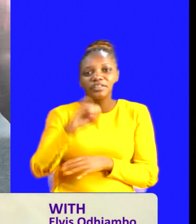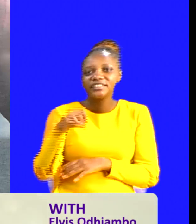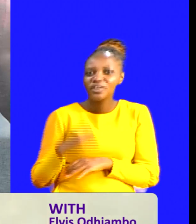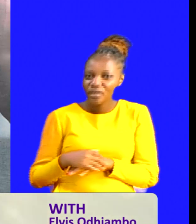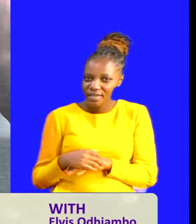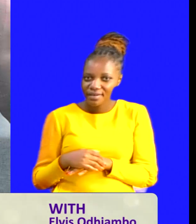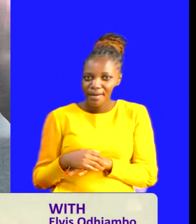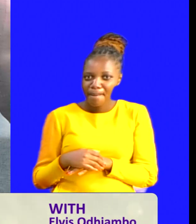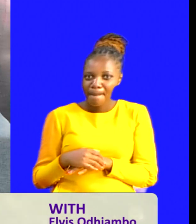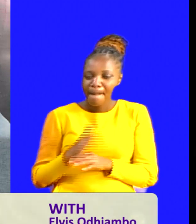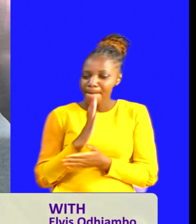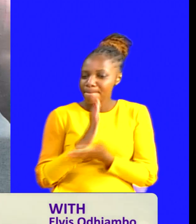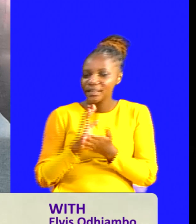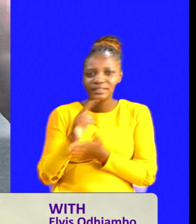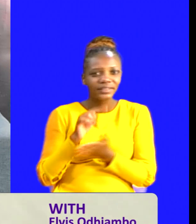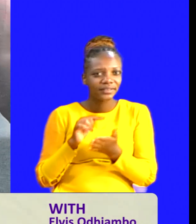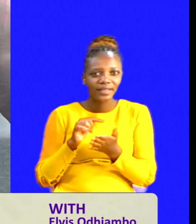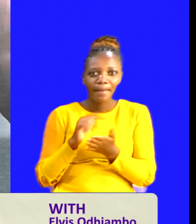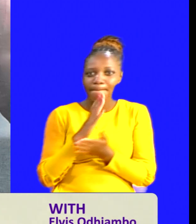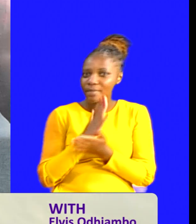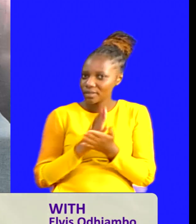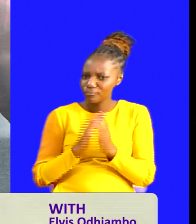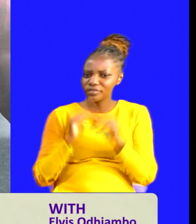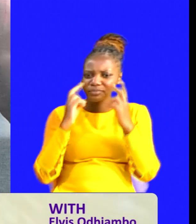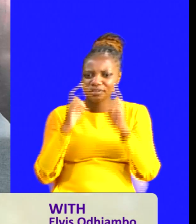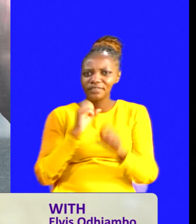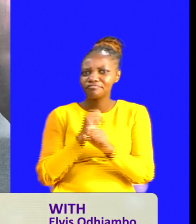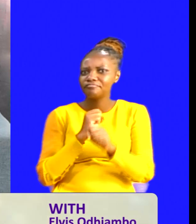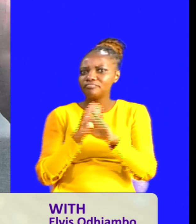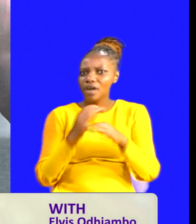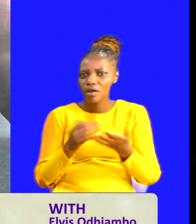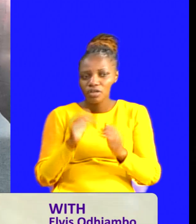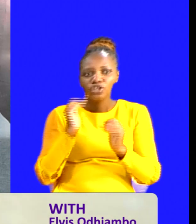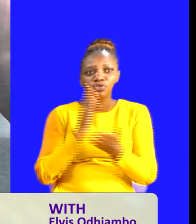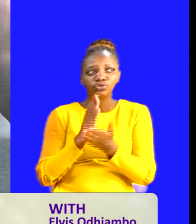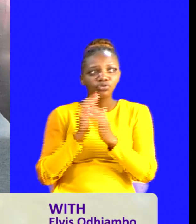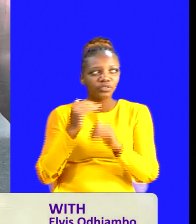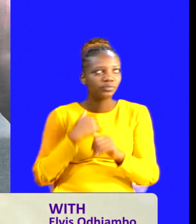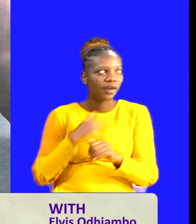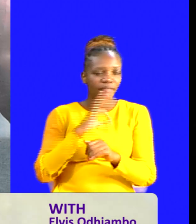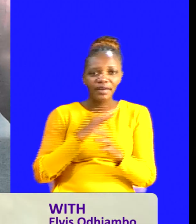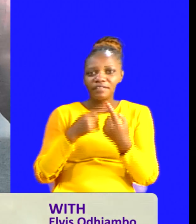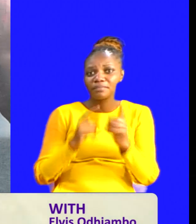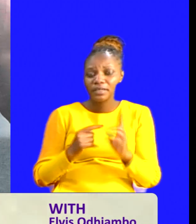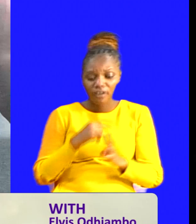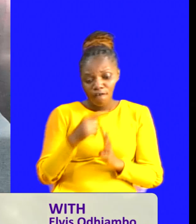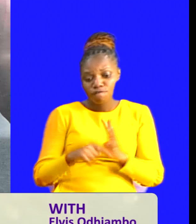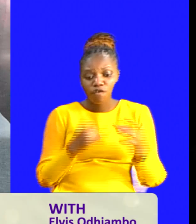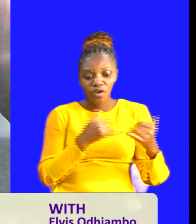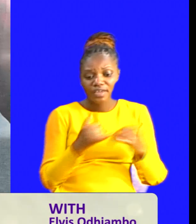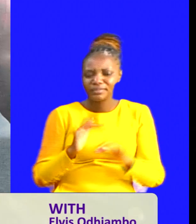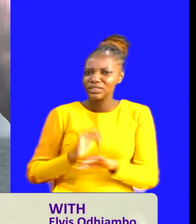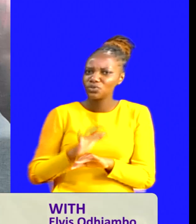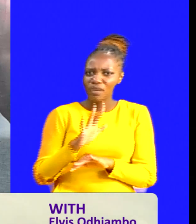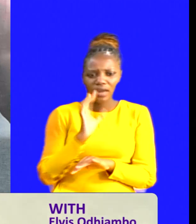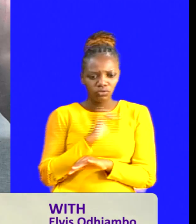mid-season, we'll monitor how they've been performing, because yes, we're going to give them the benefit of doubt. 4 games, it's still quite early to call it, but